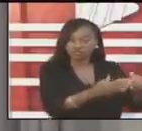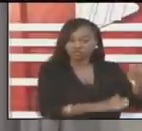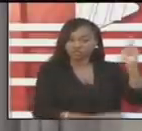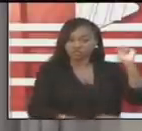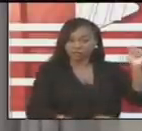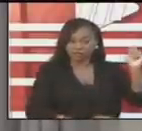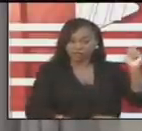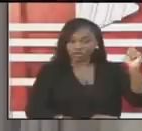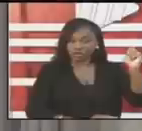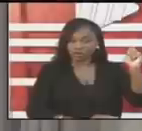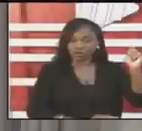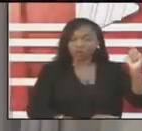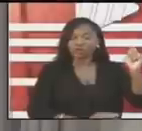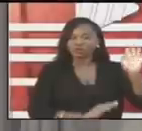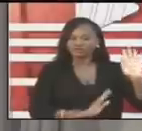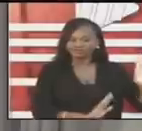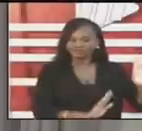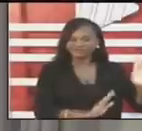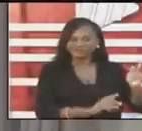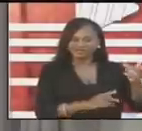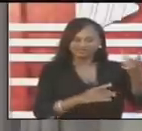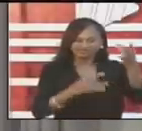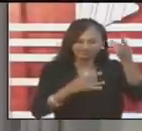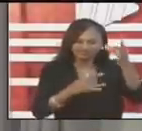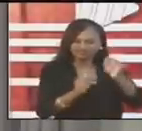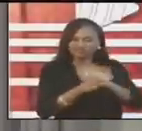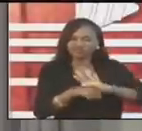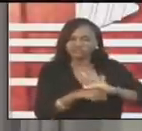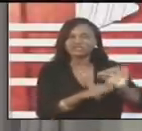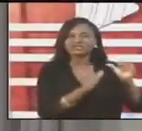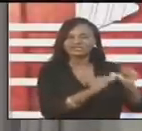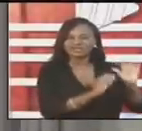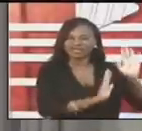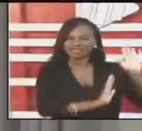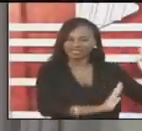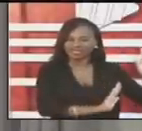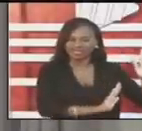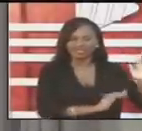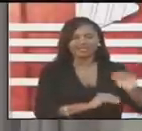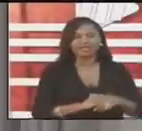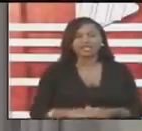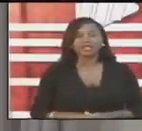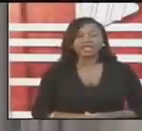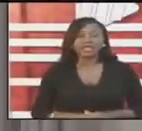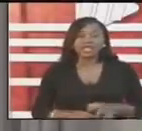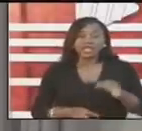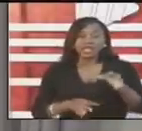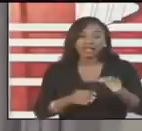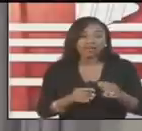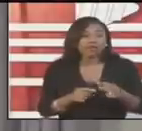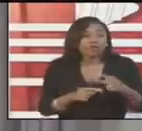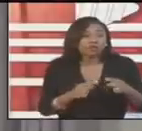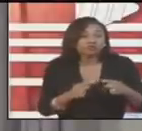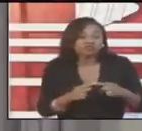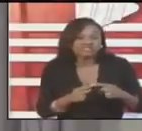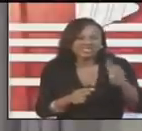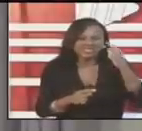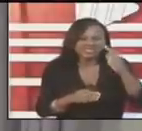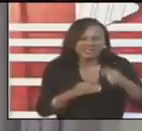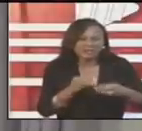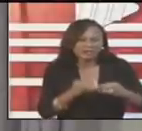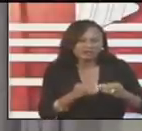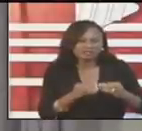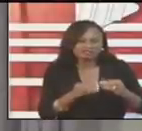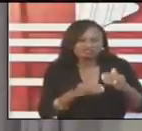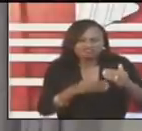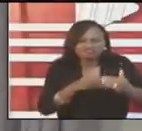Tobago, which they have done successfully in the past. Whenever you add another logistical step to any operation